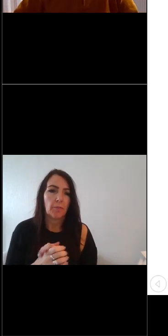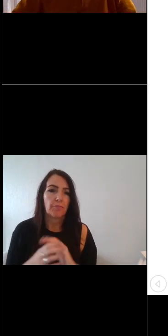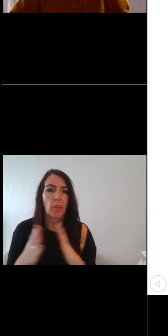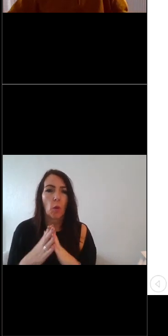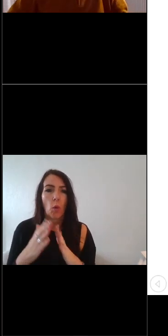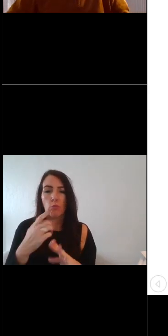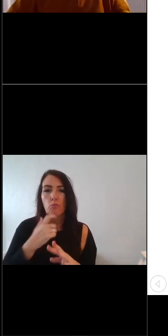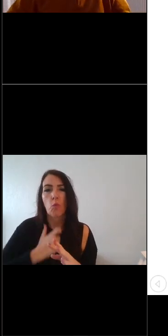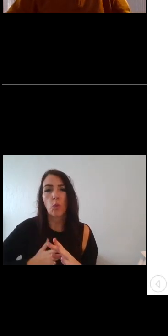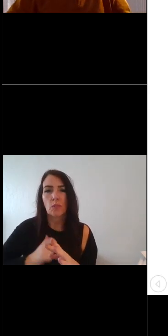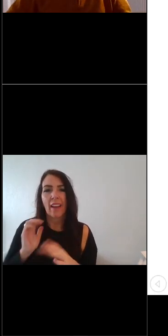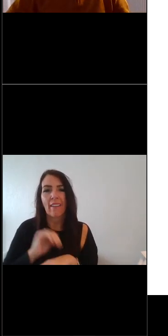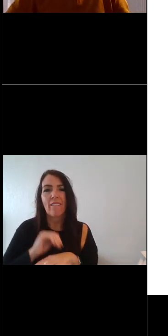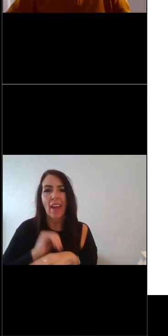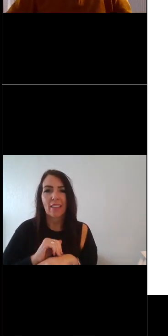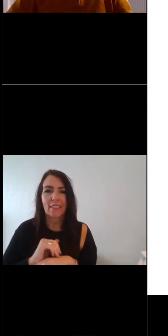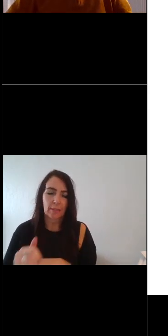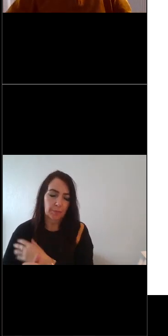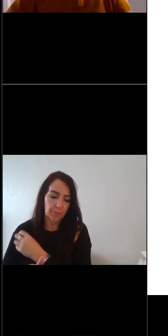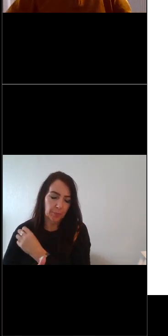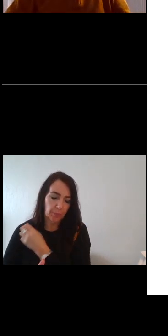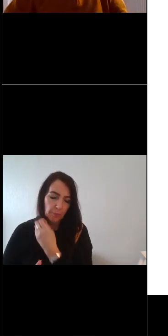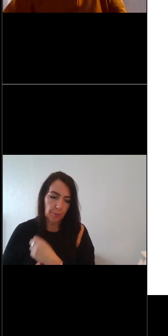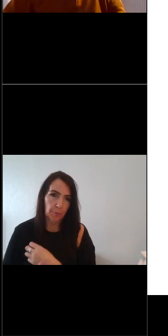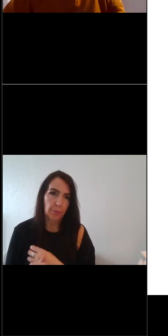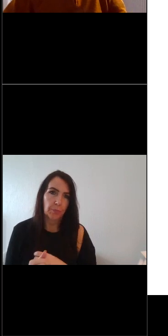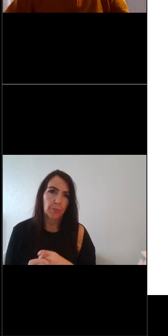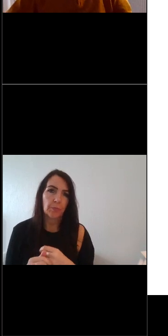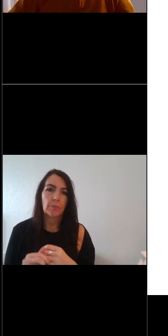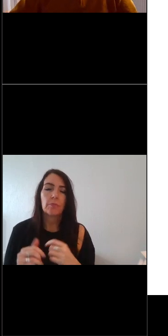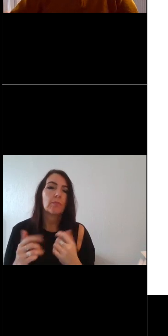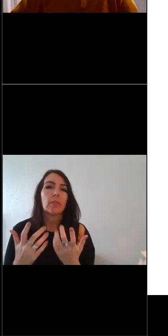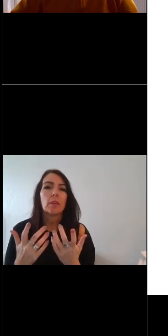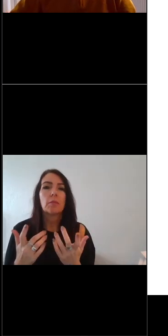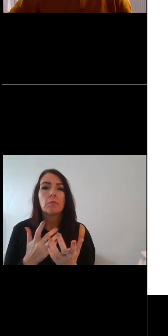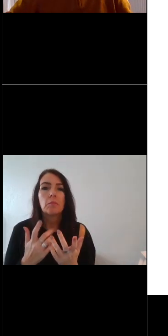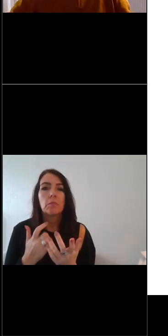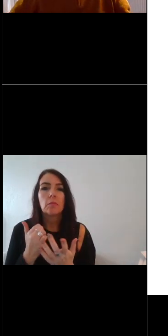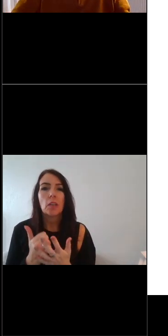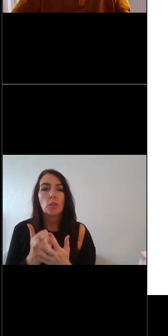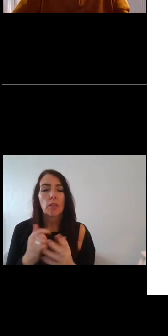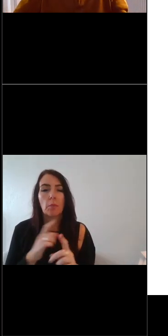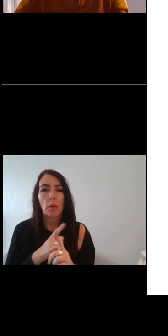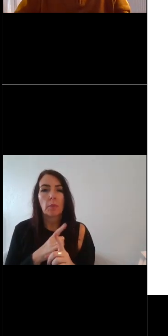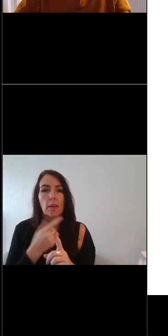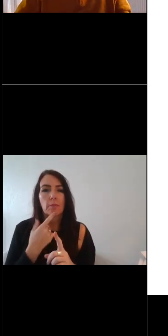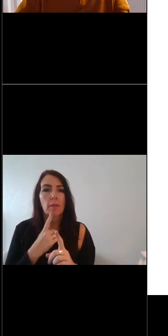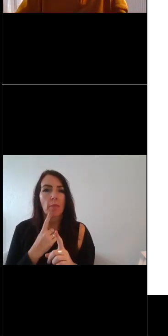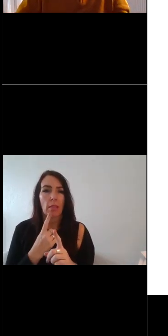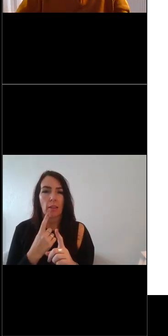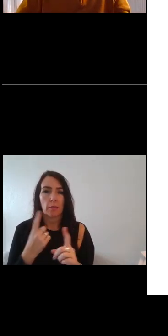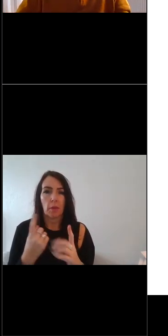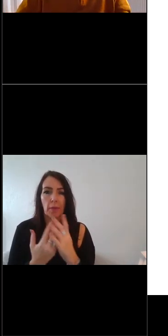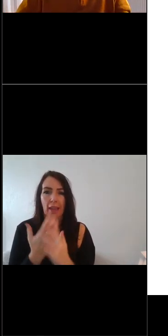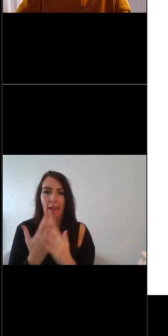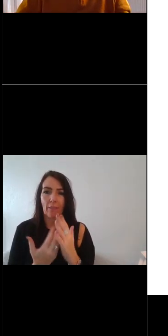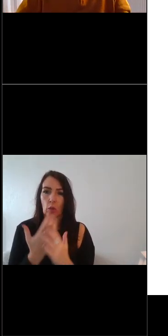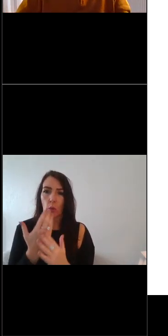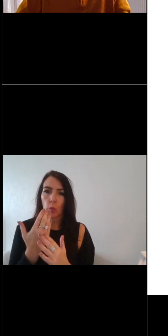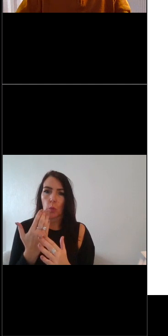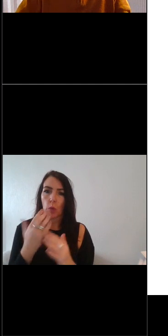and maybe this can be an area where salary sacrifice could help, because if people are having a newer,